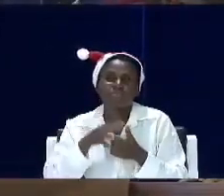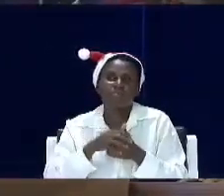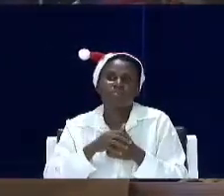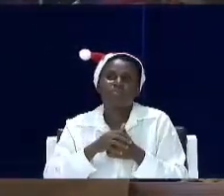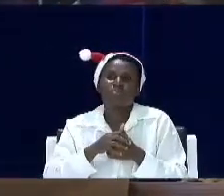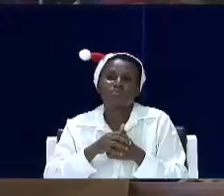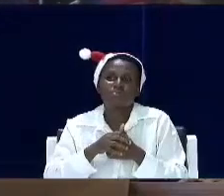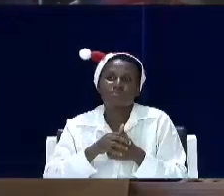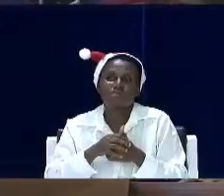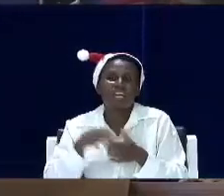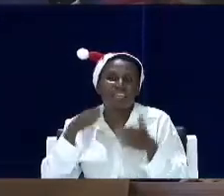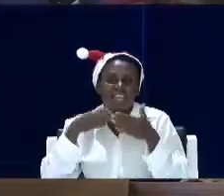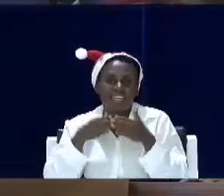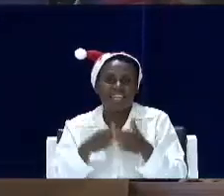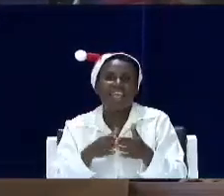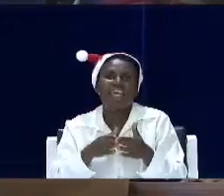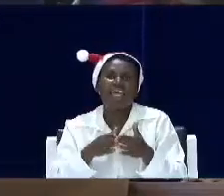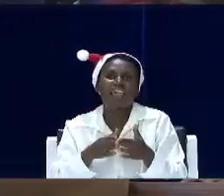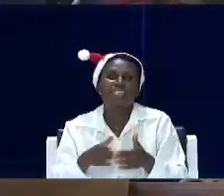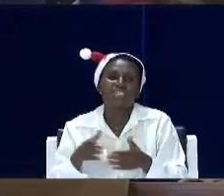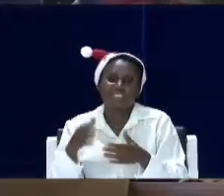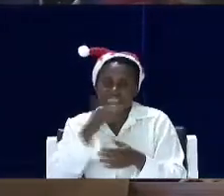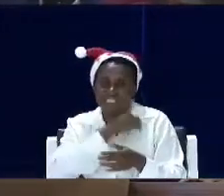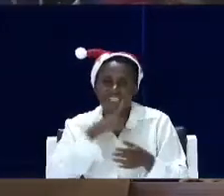that led David to bloodshed,